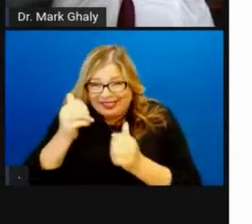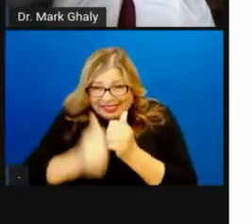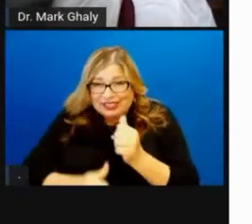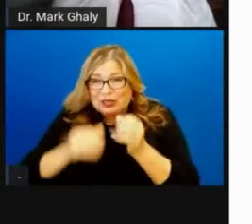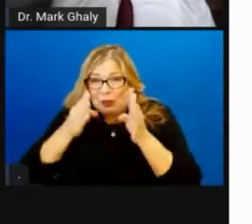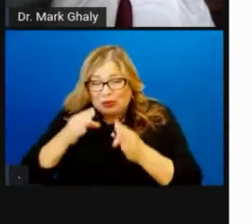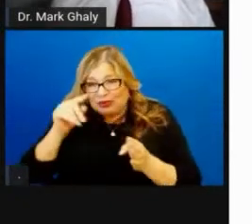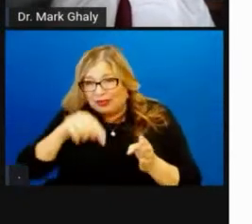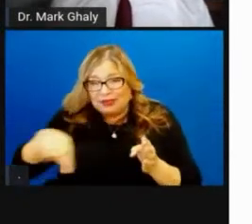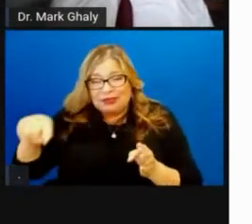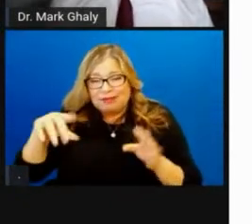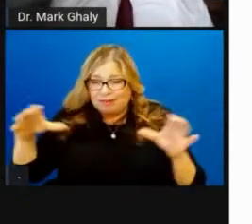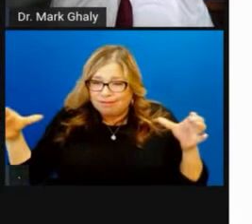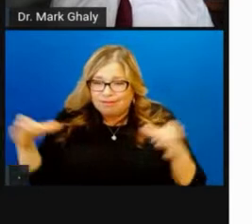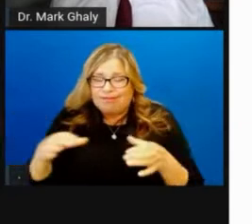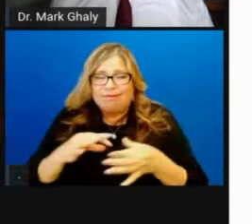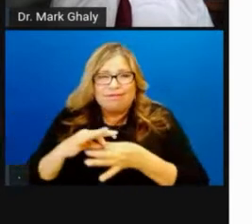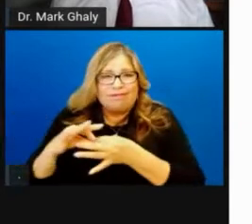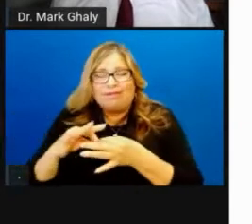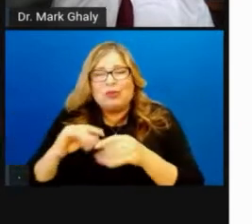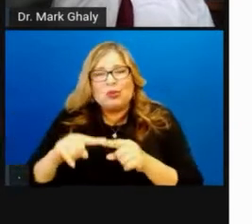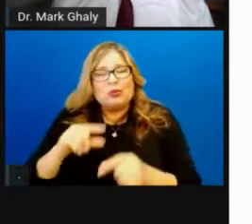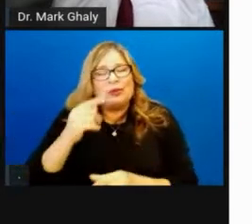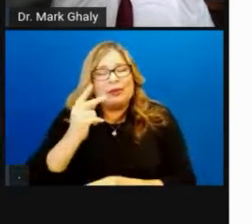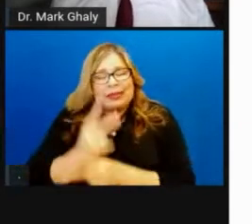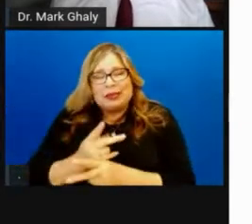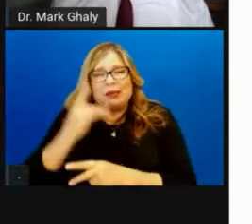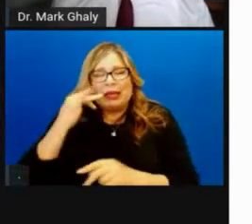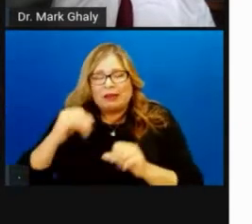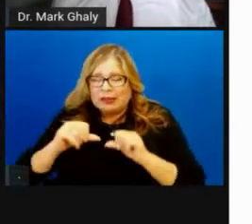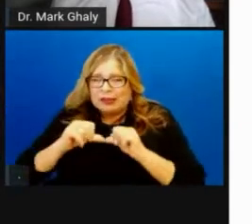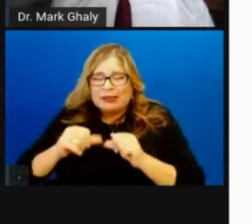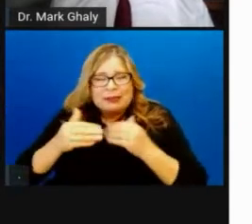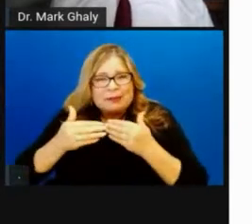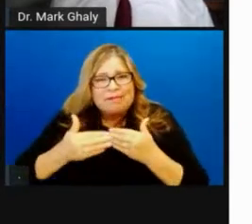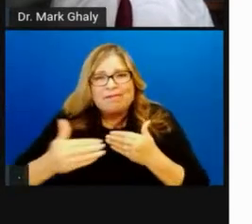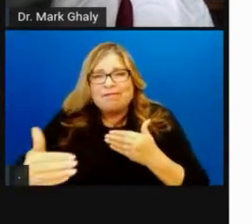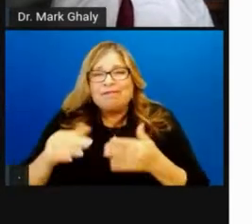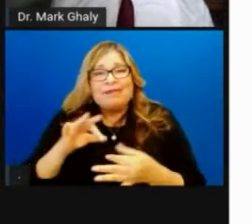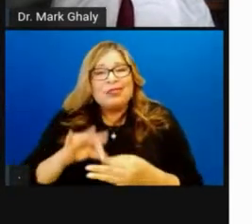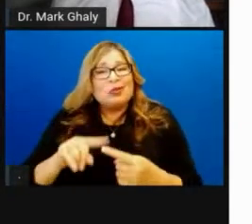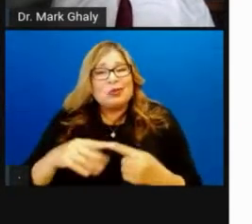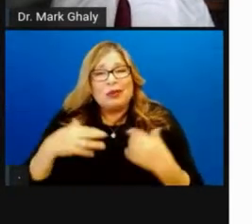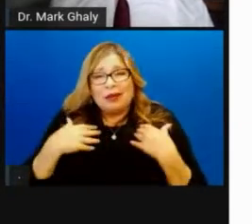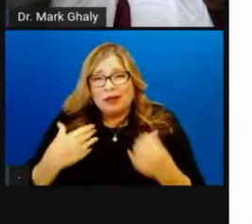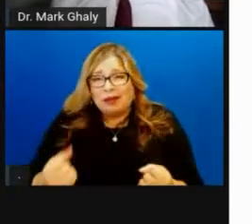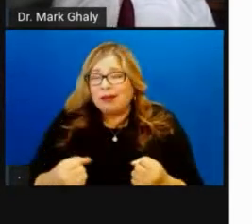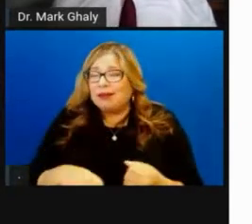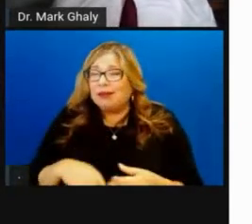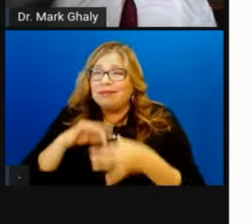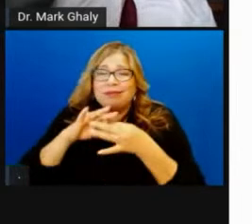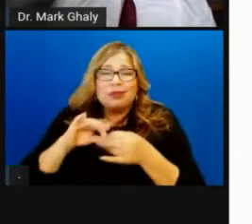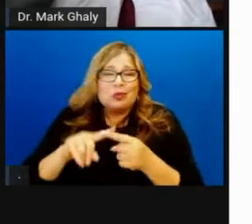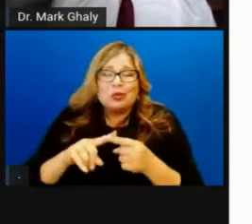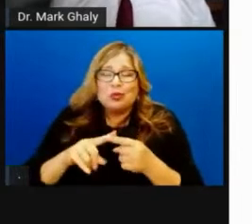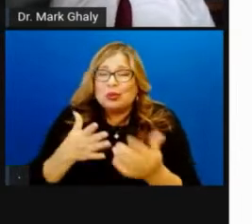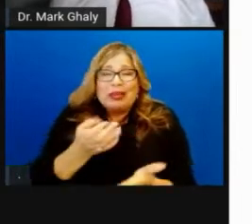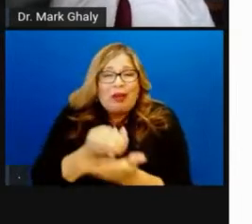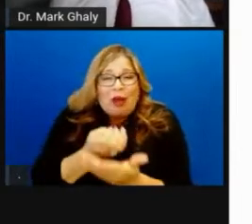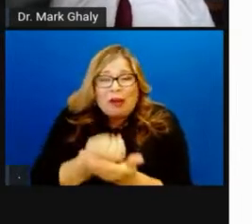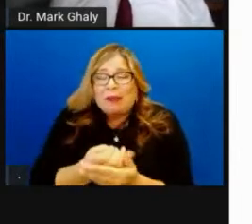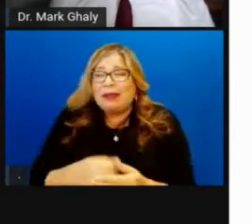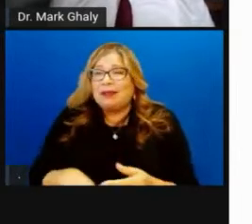forward our state, not just health protection, but so many other areas of our economy, our schools,